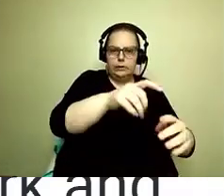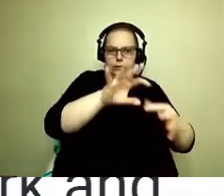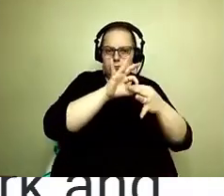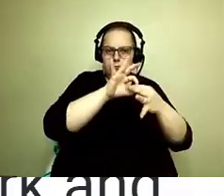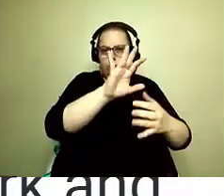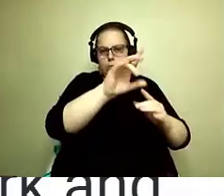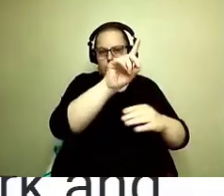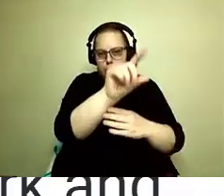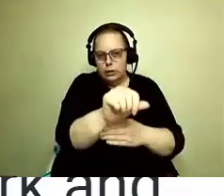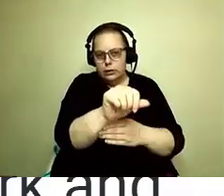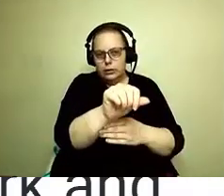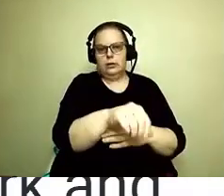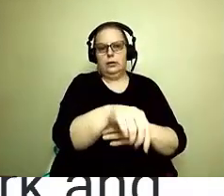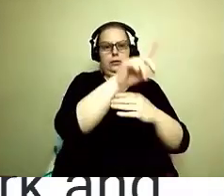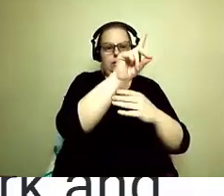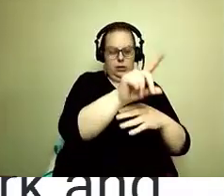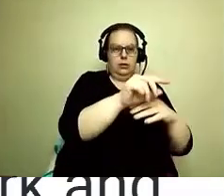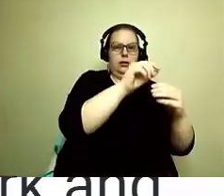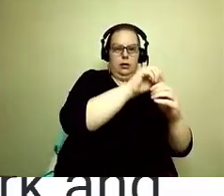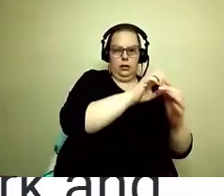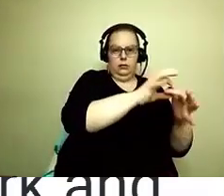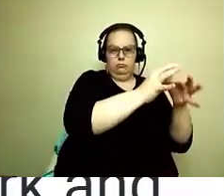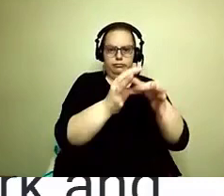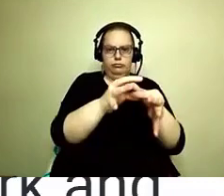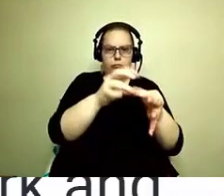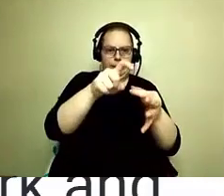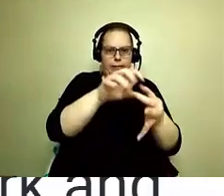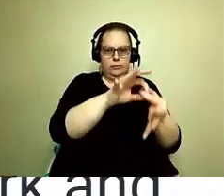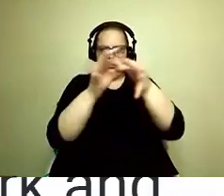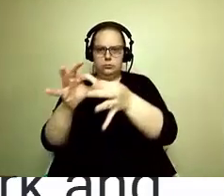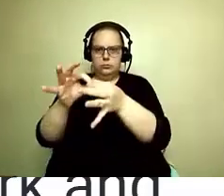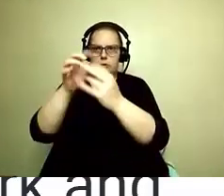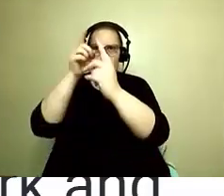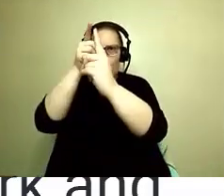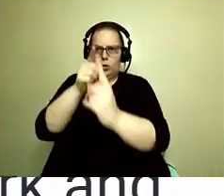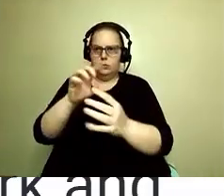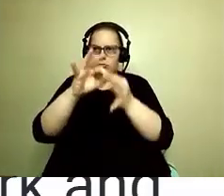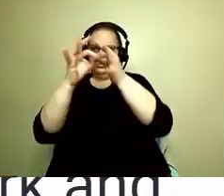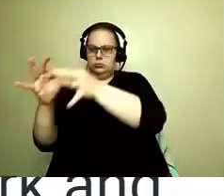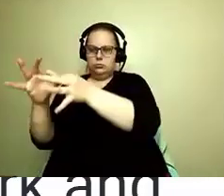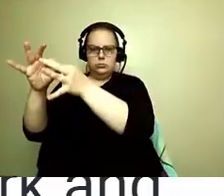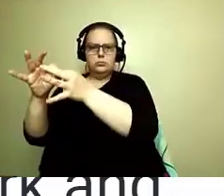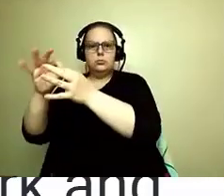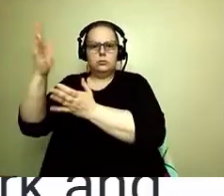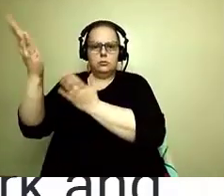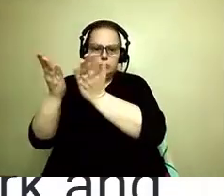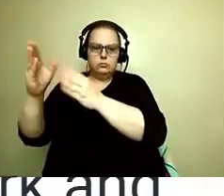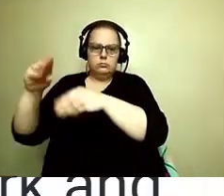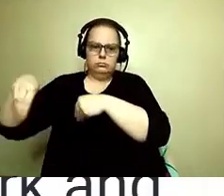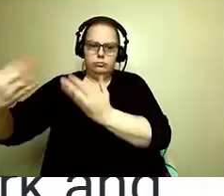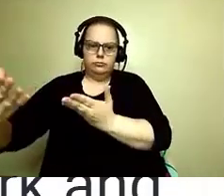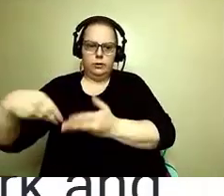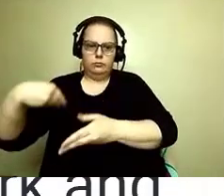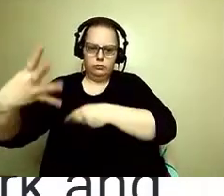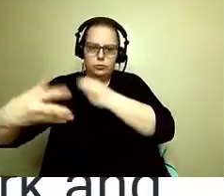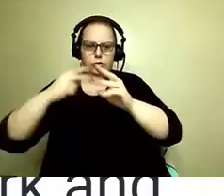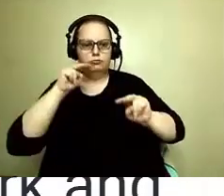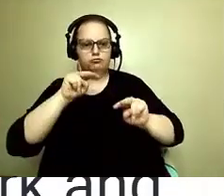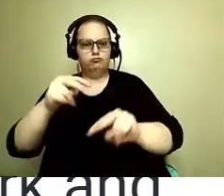then drives the goals. Services are linked to the goals, and disability-related needs and progress is continually